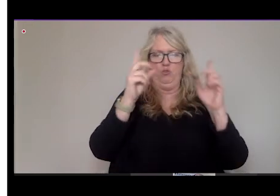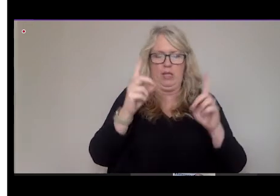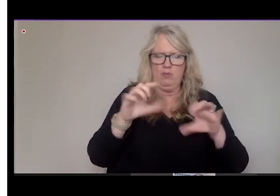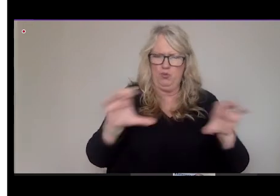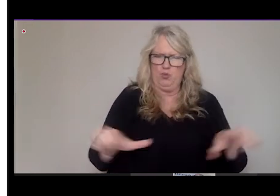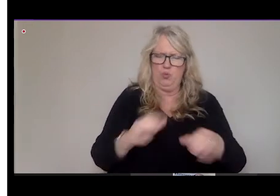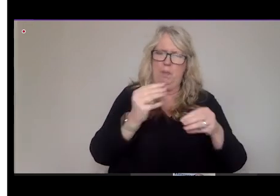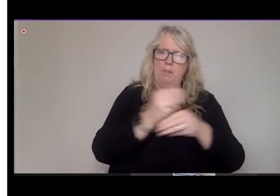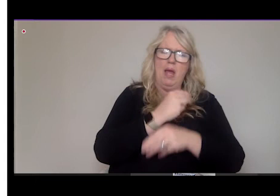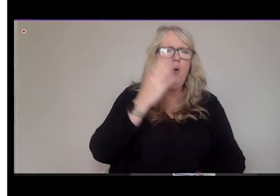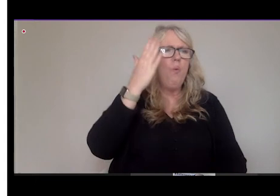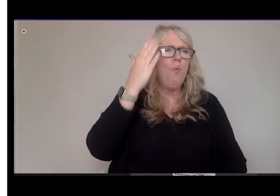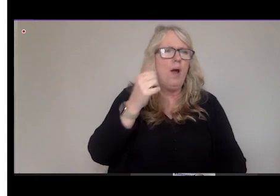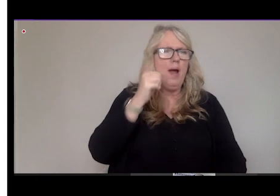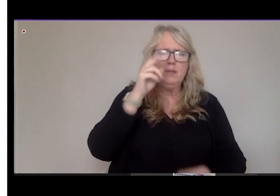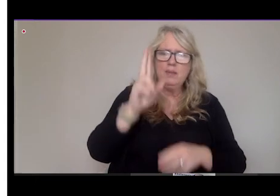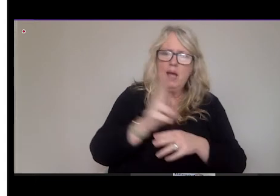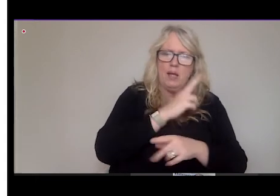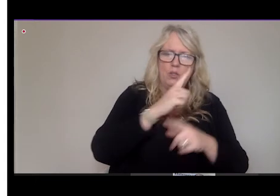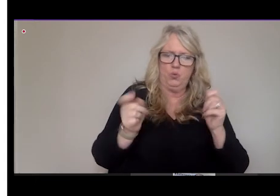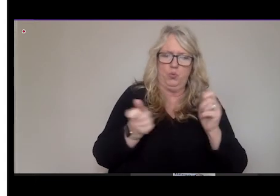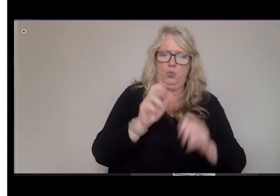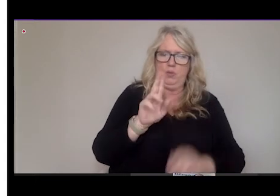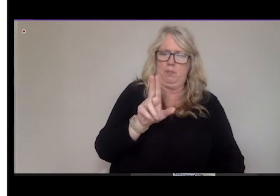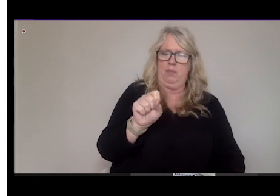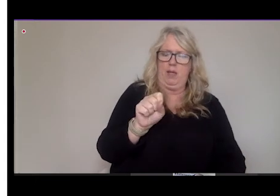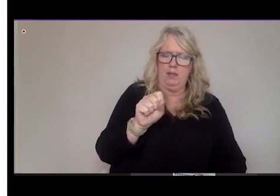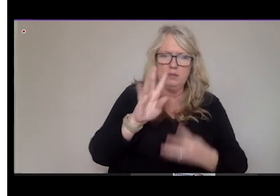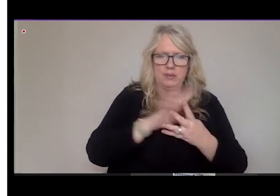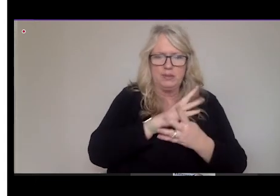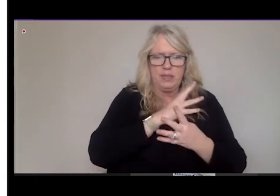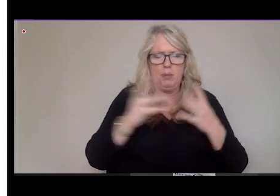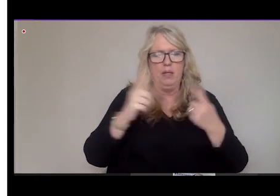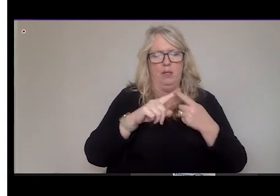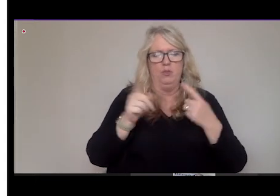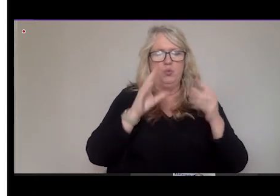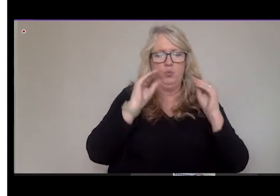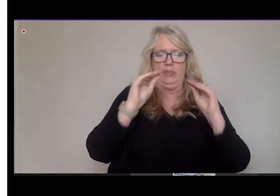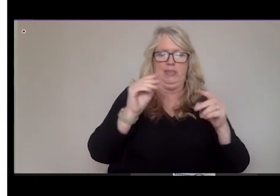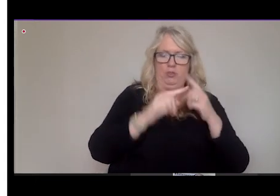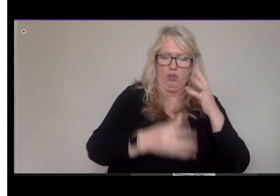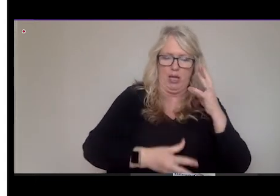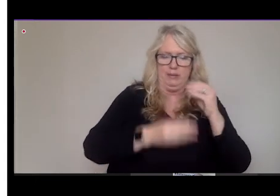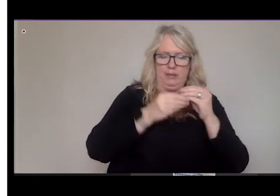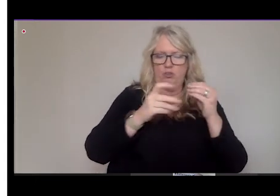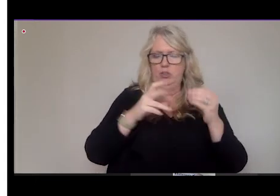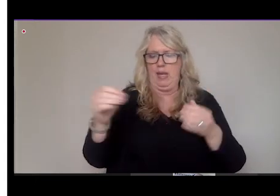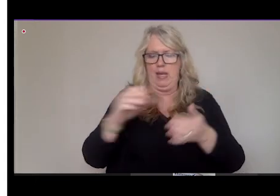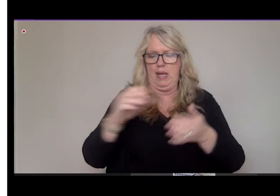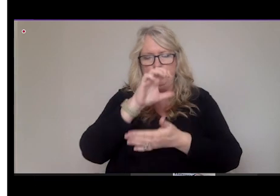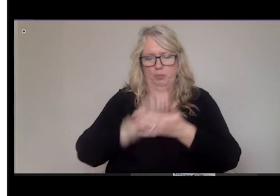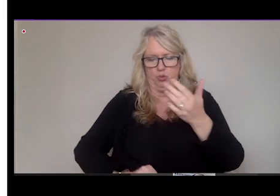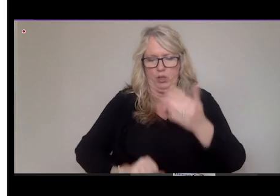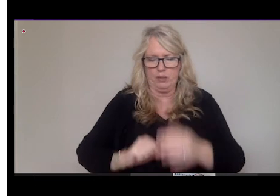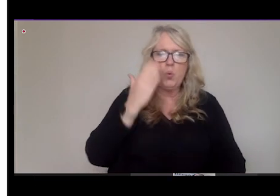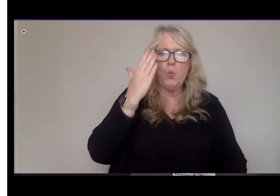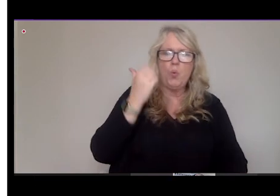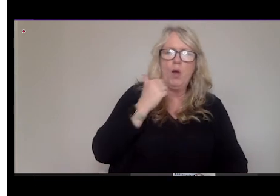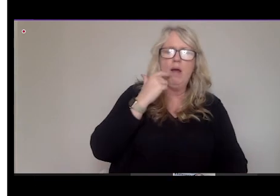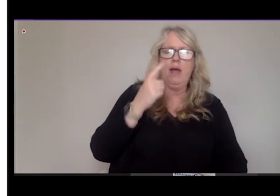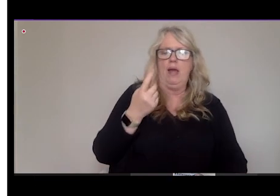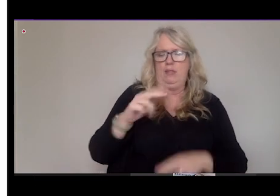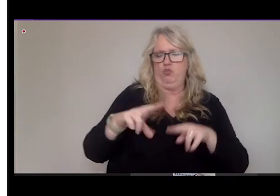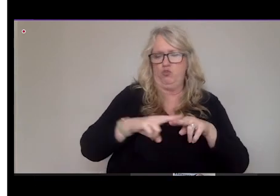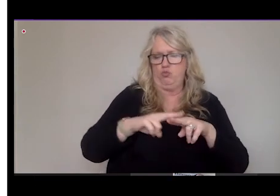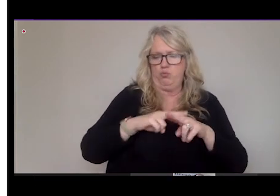academic educator and you're doing math, why not use a bus schedule to teach addition and subtraction? Or why